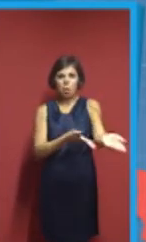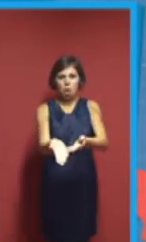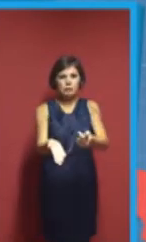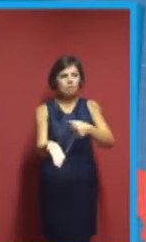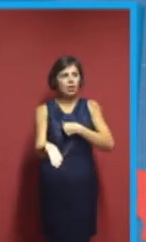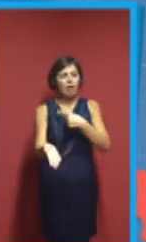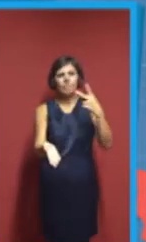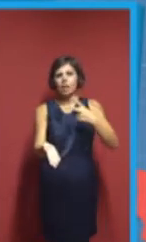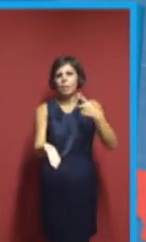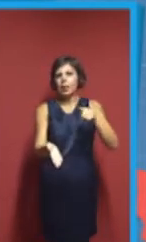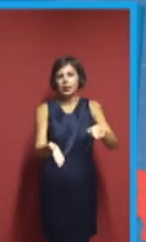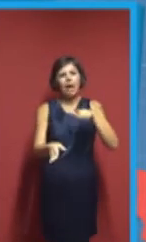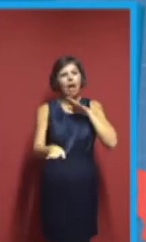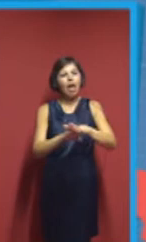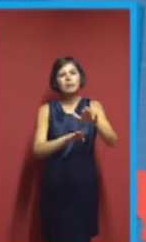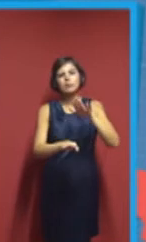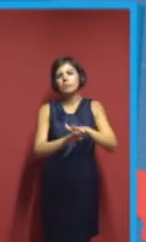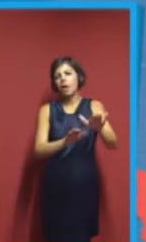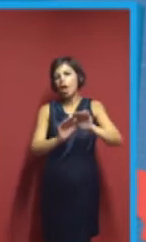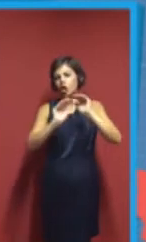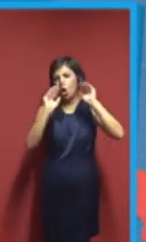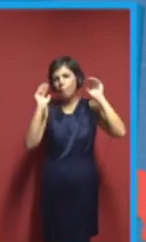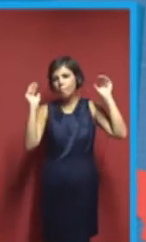esperto mondiale di droni.